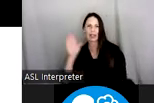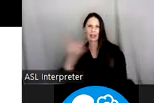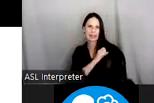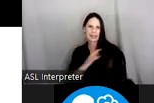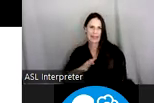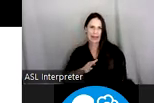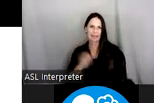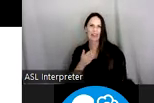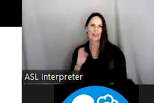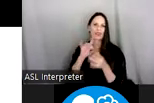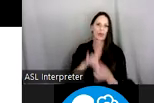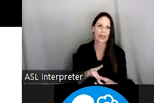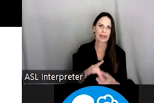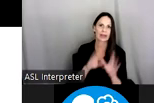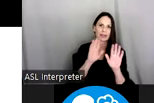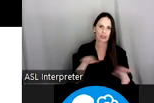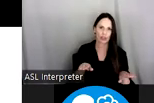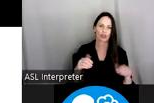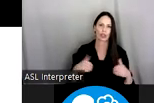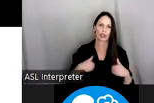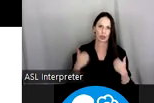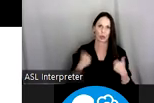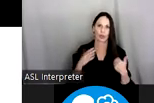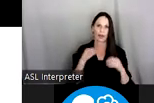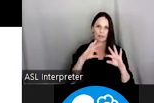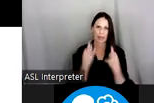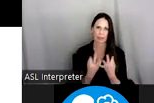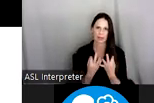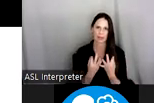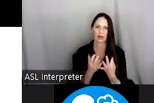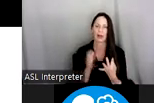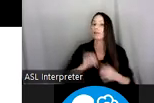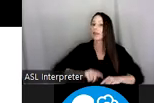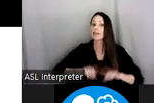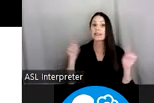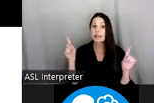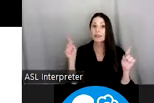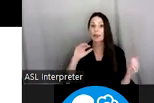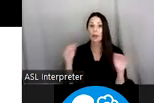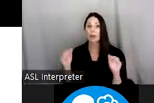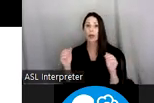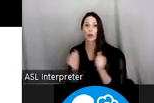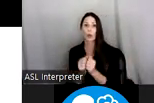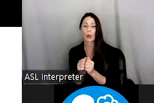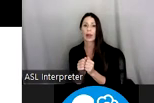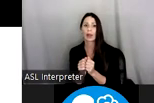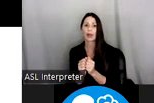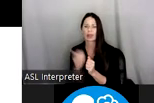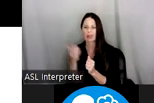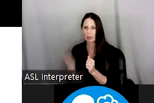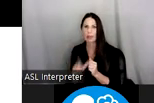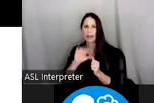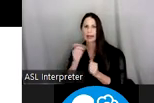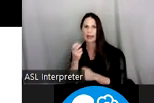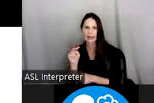children, youth, and families. That is different from being a liaison that was identified. And I'm